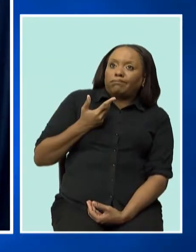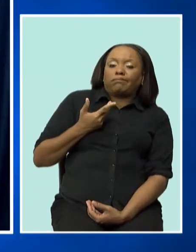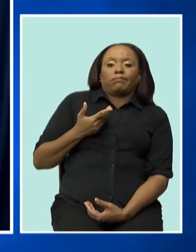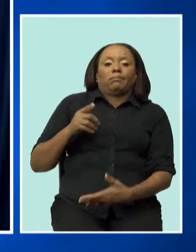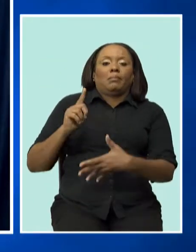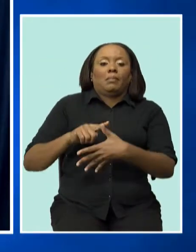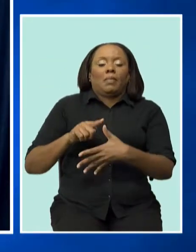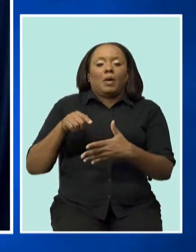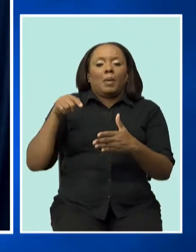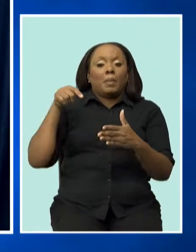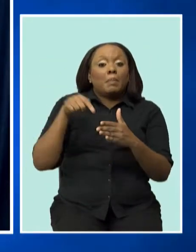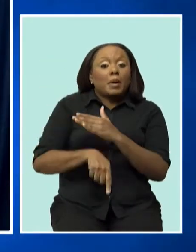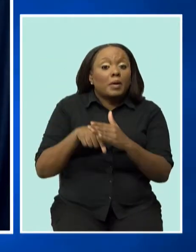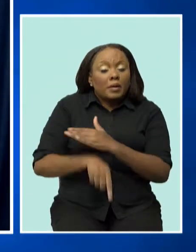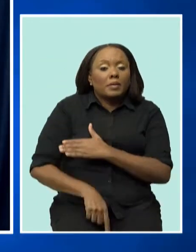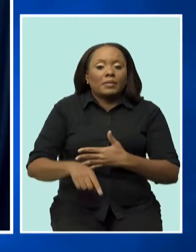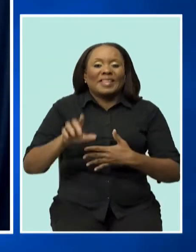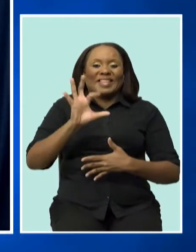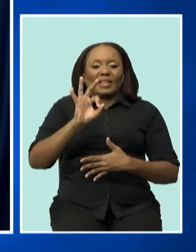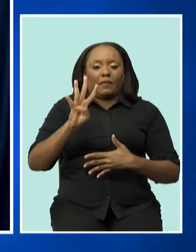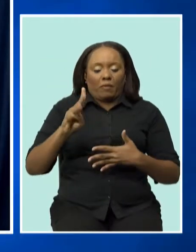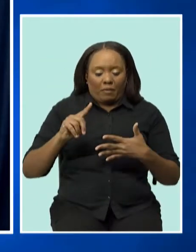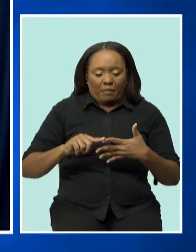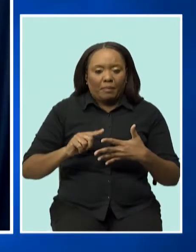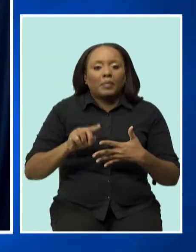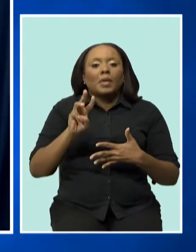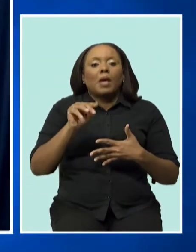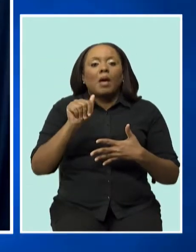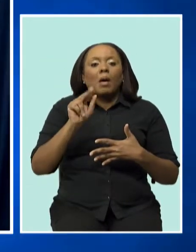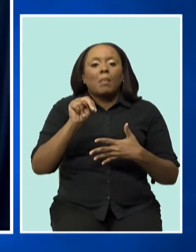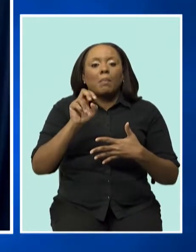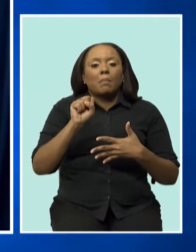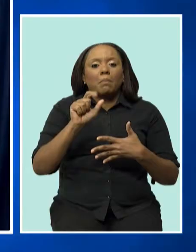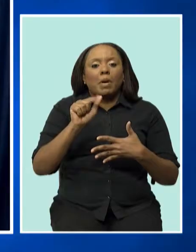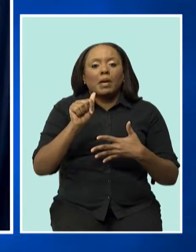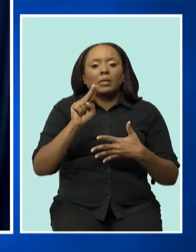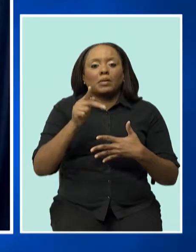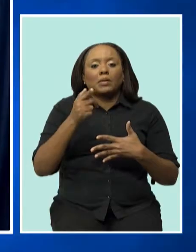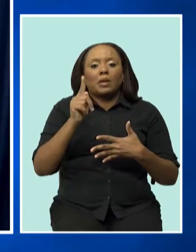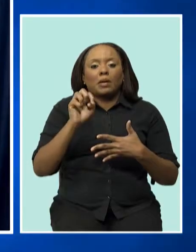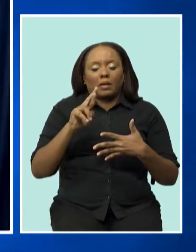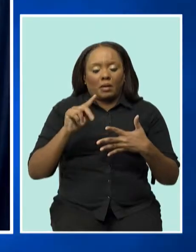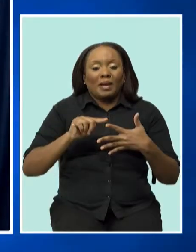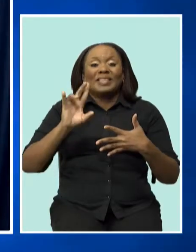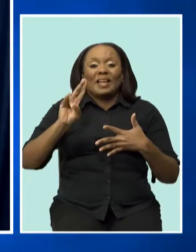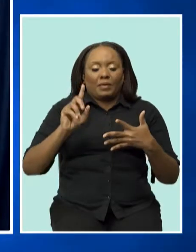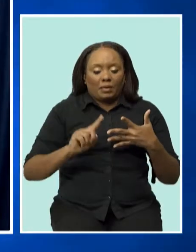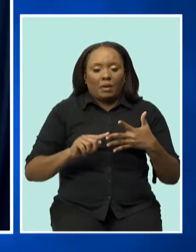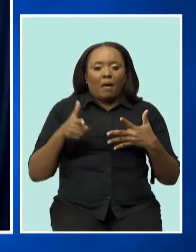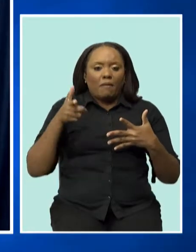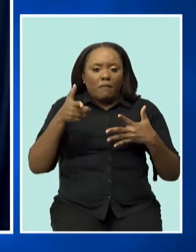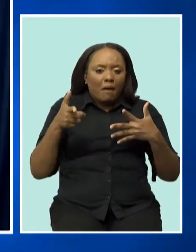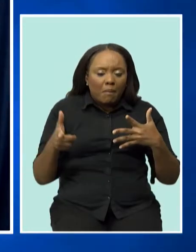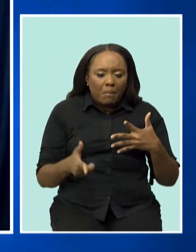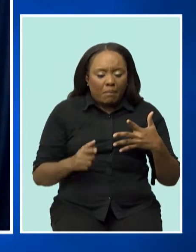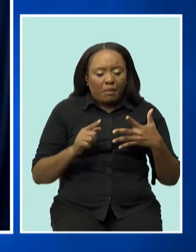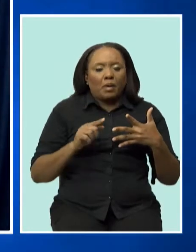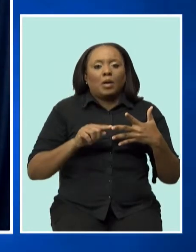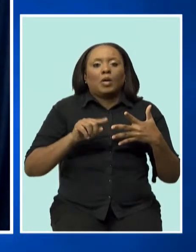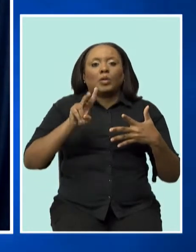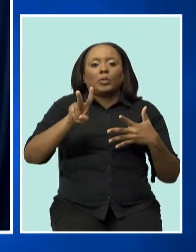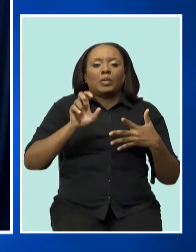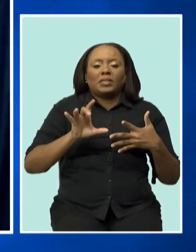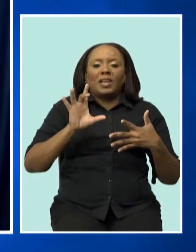Murders, 94. Manslaughter, 7. Firearm offenses,